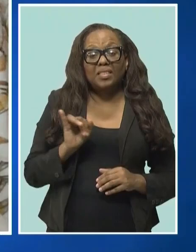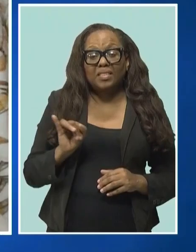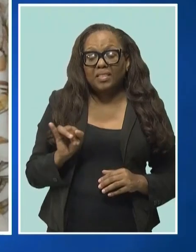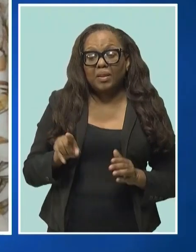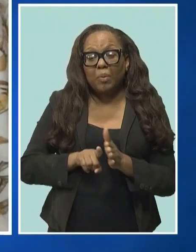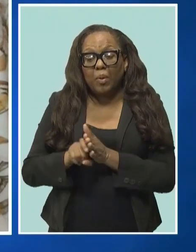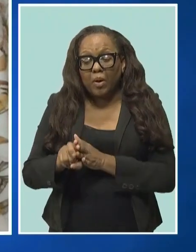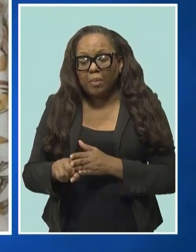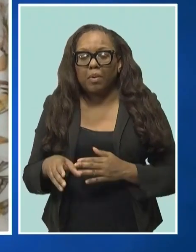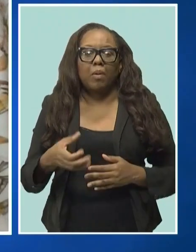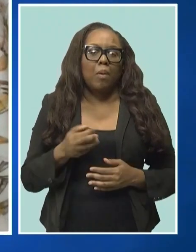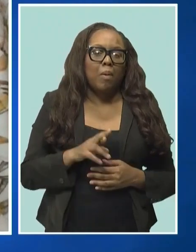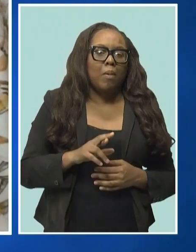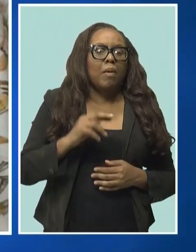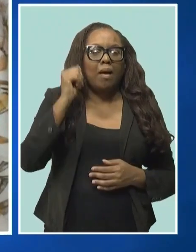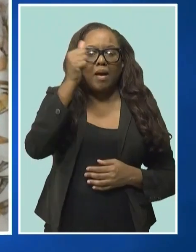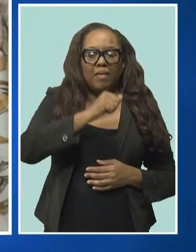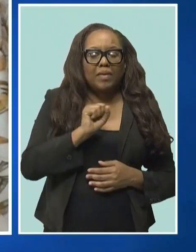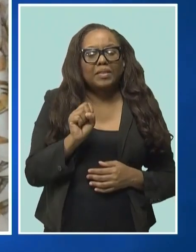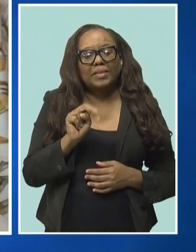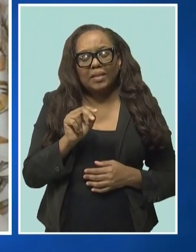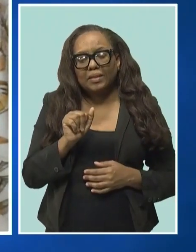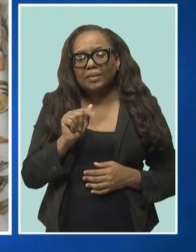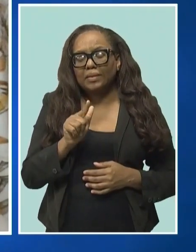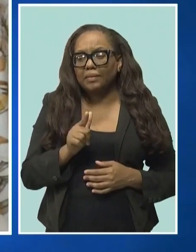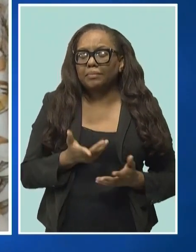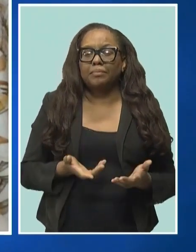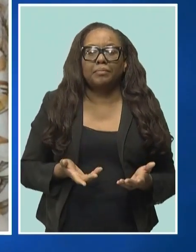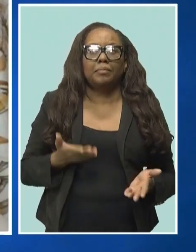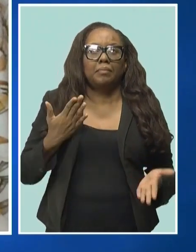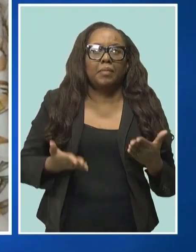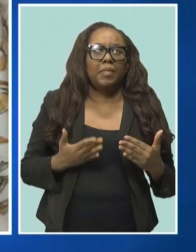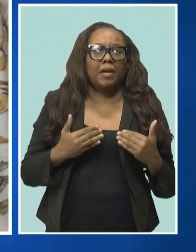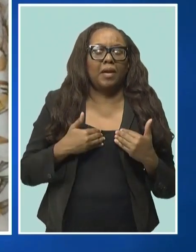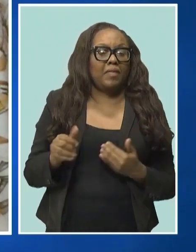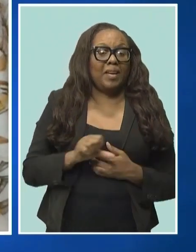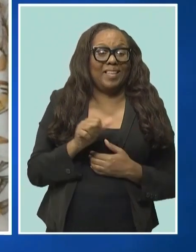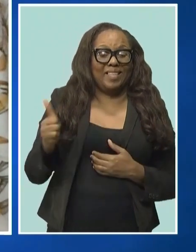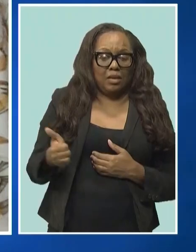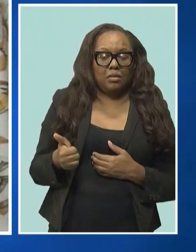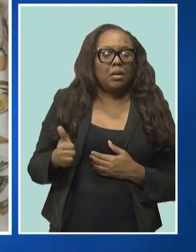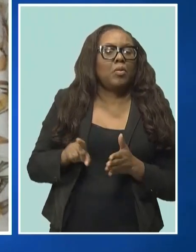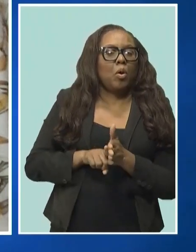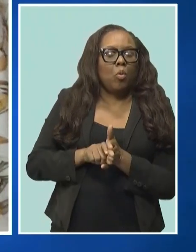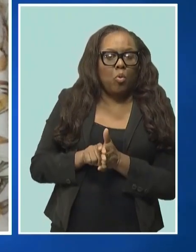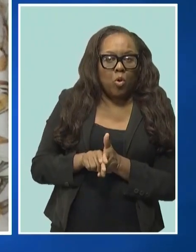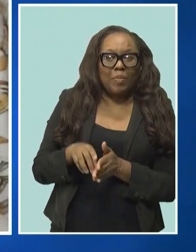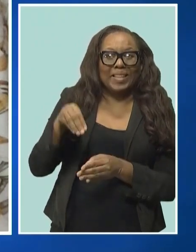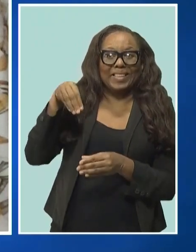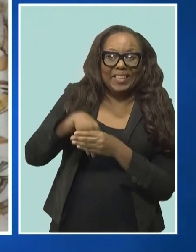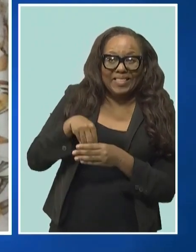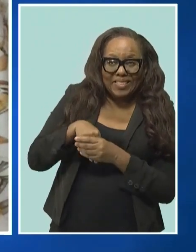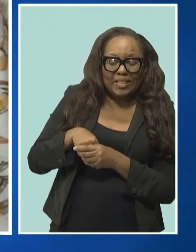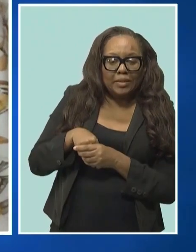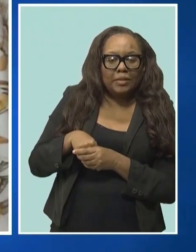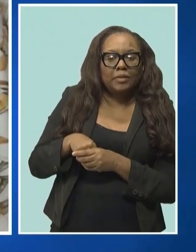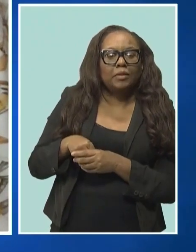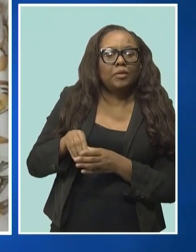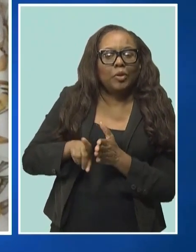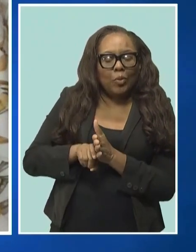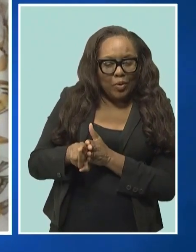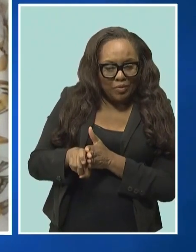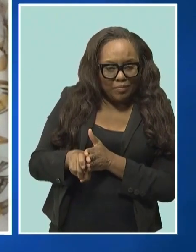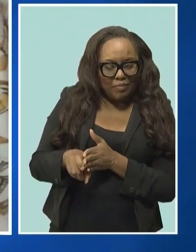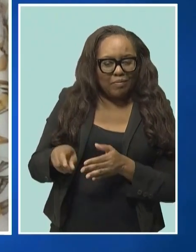they can potentially carry the rat lungworm nematode, which is another worm that can live inside of the worm. And